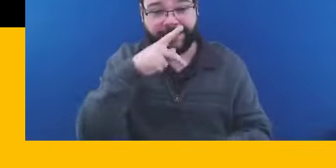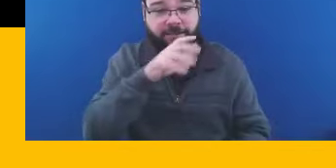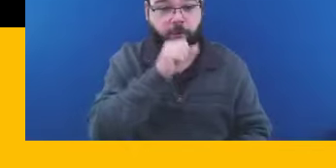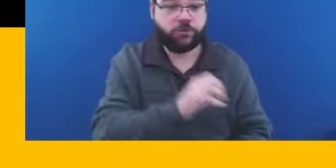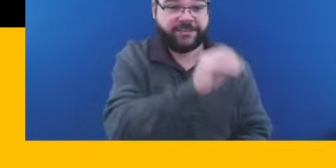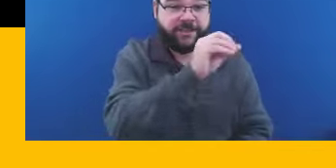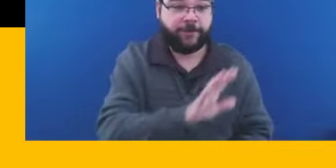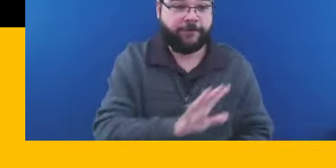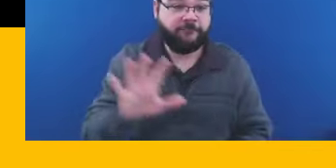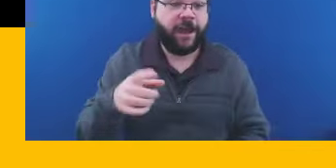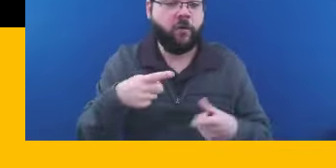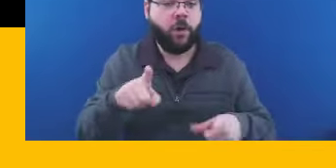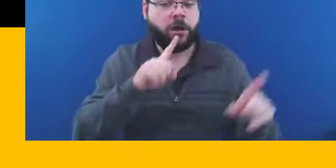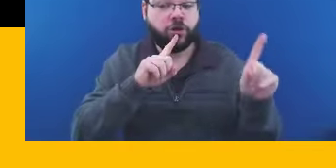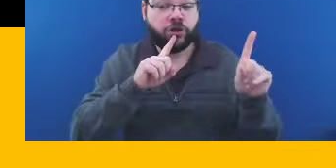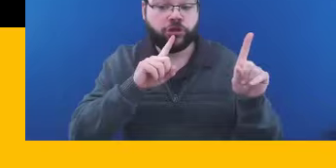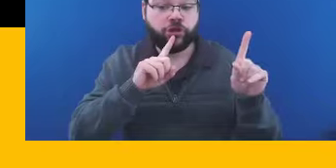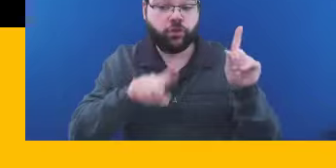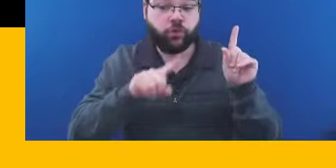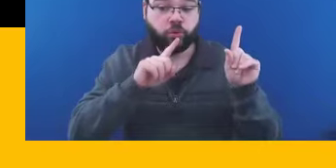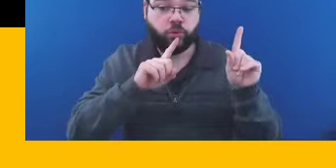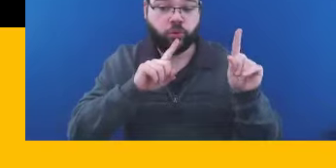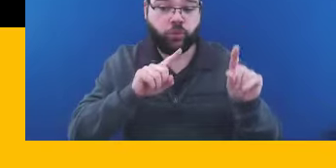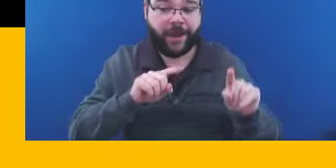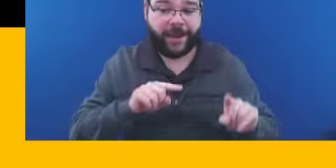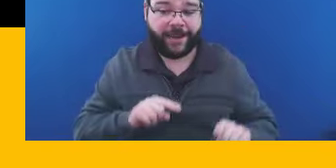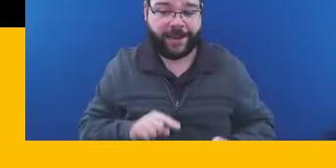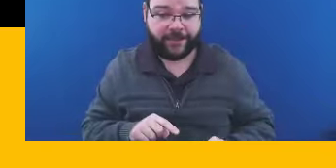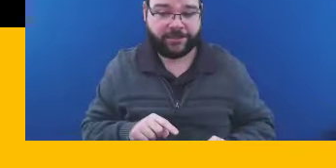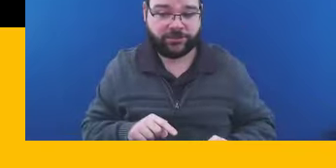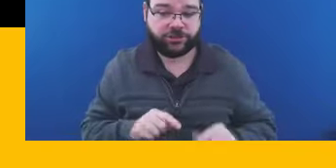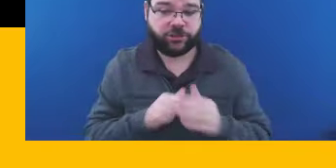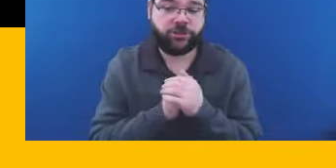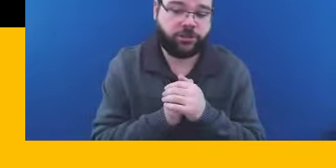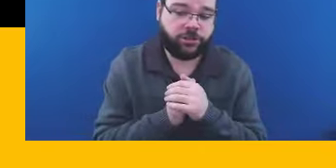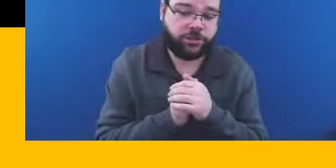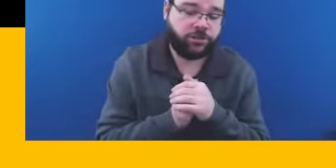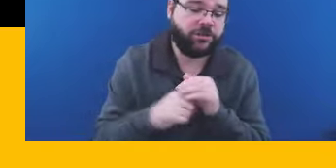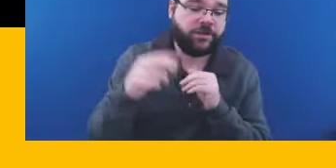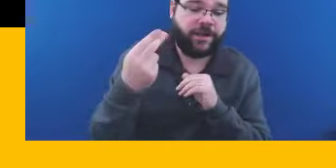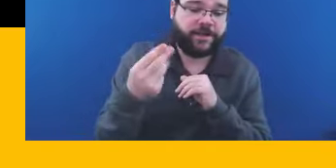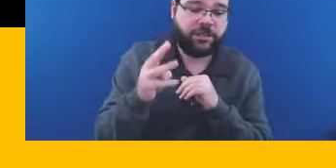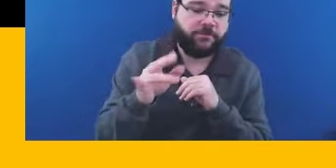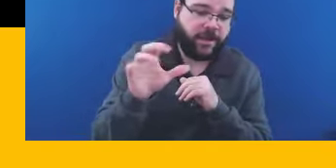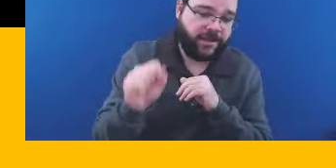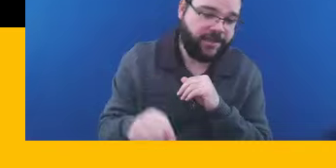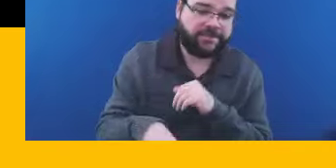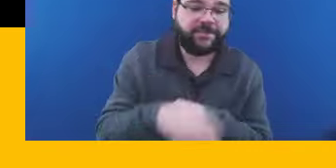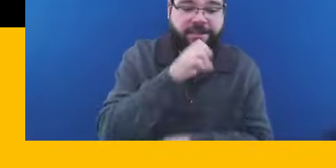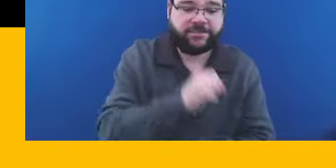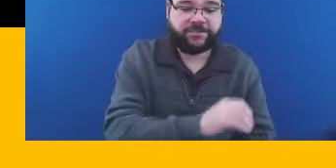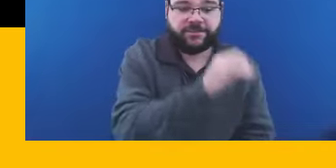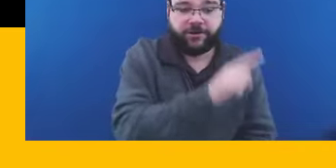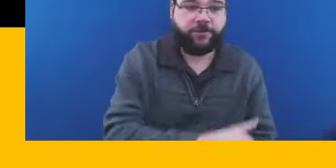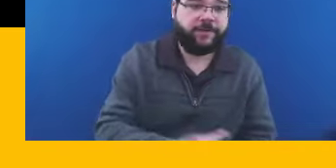that question, I'm going to say part of our advocacy has been to increase the identification in HMIS of children ages 0 to 5